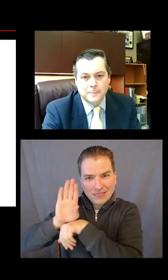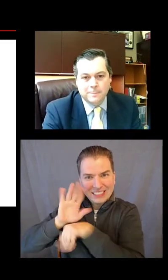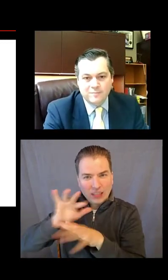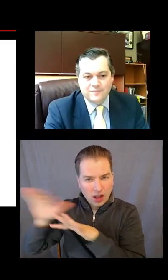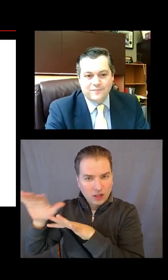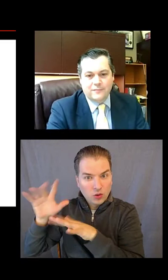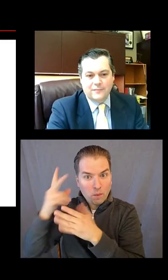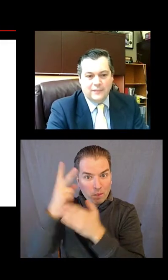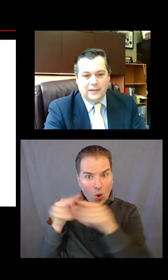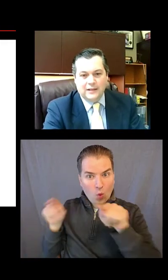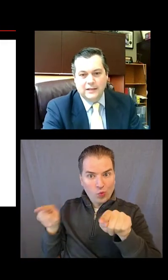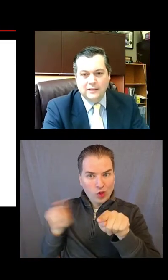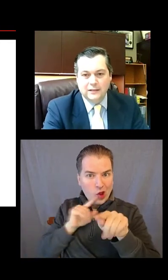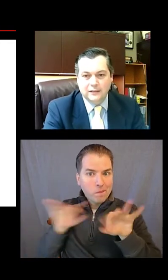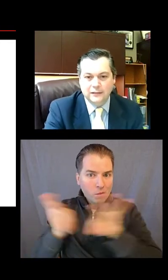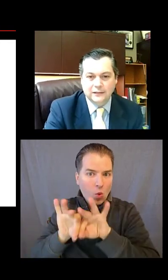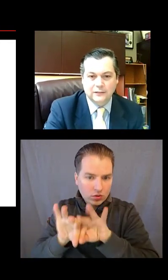So